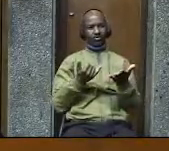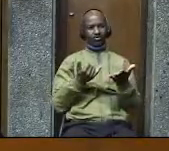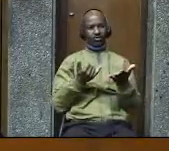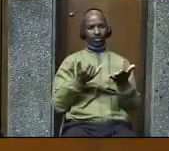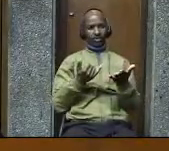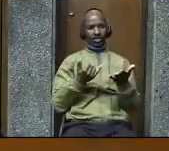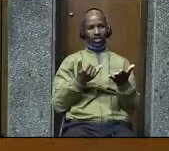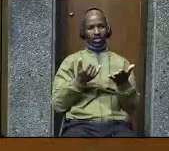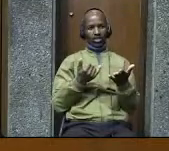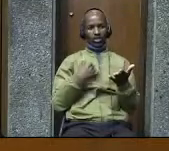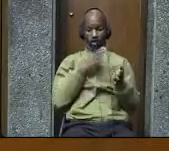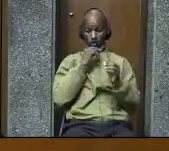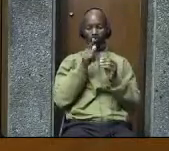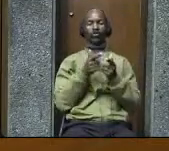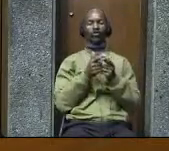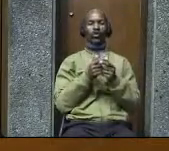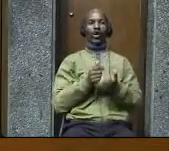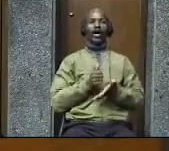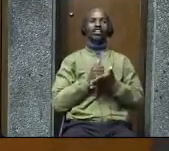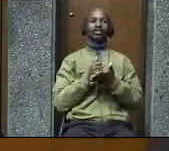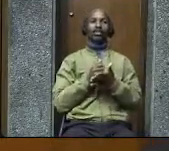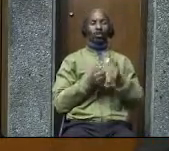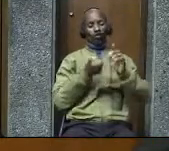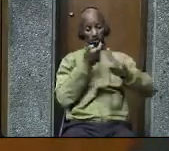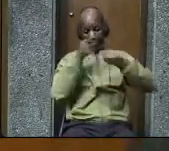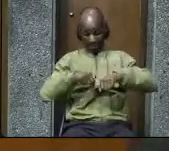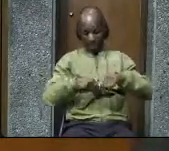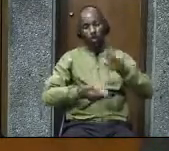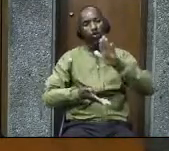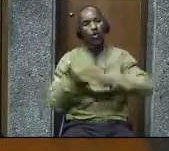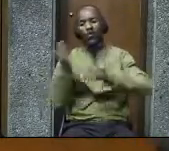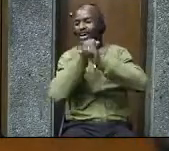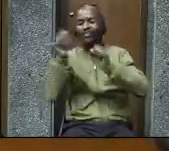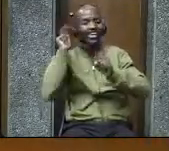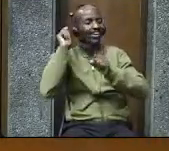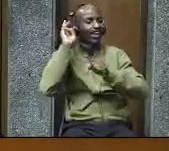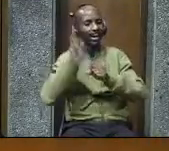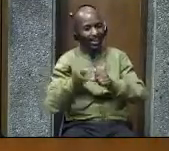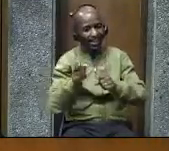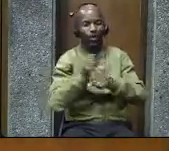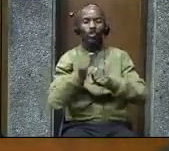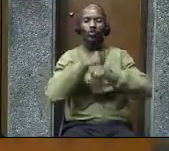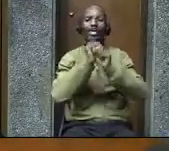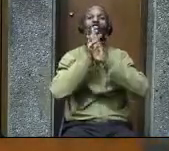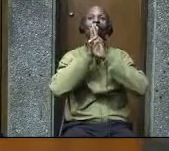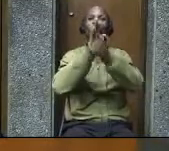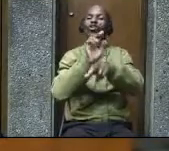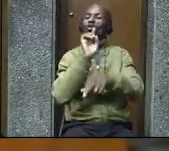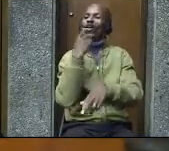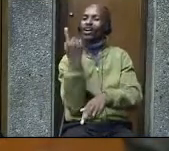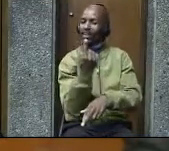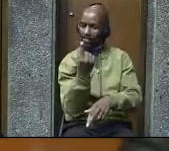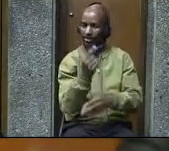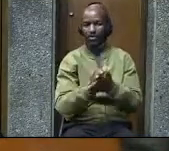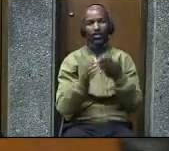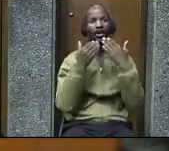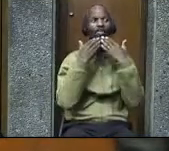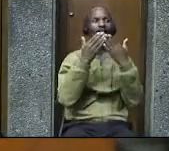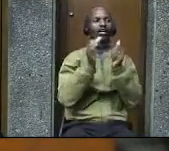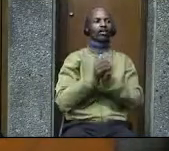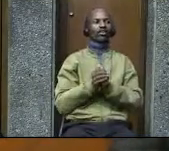to please your bosses, and then from here we'll never hear you again. Okay, siyabonga